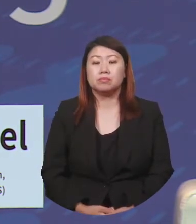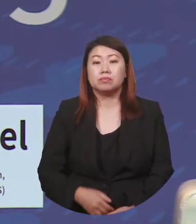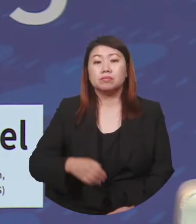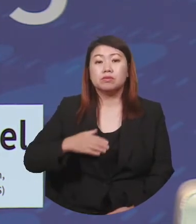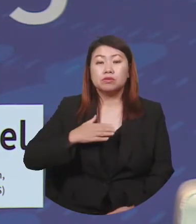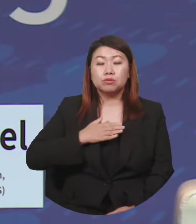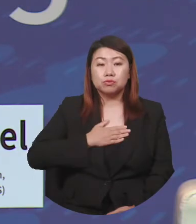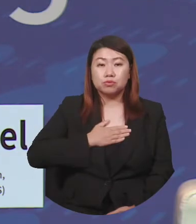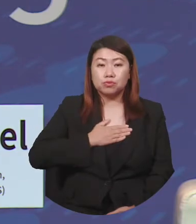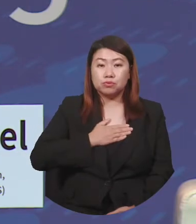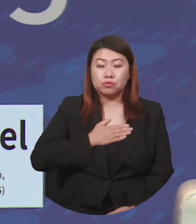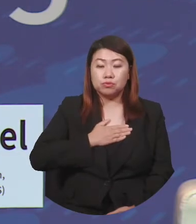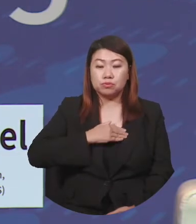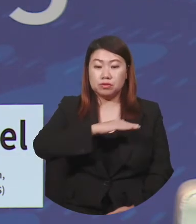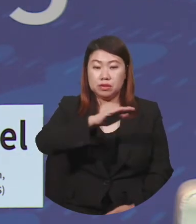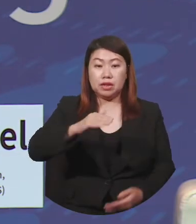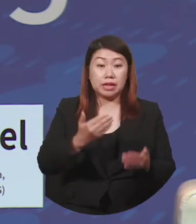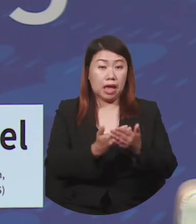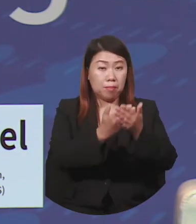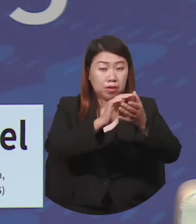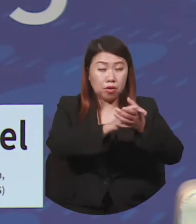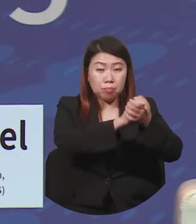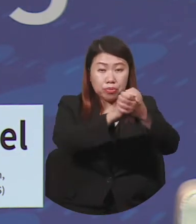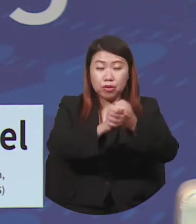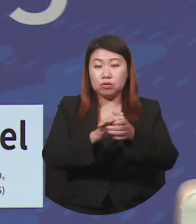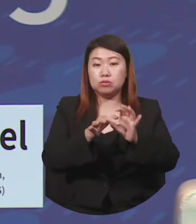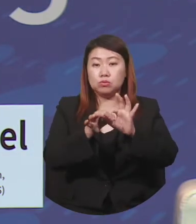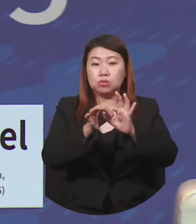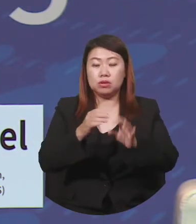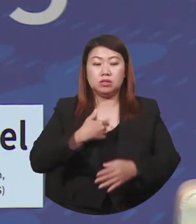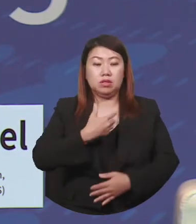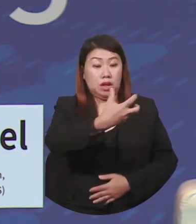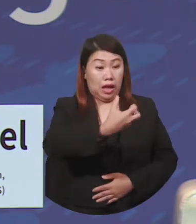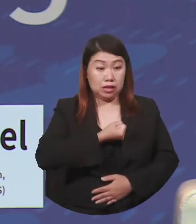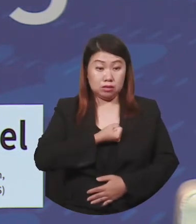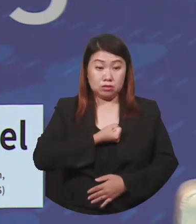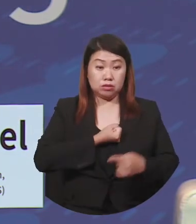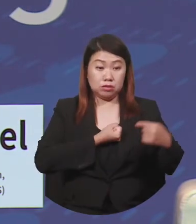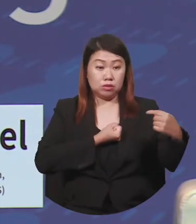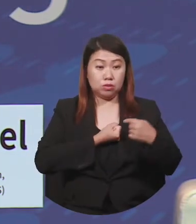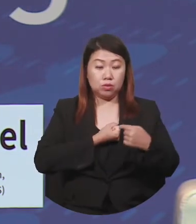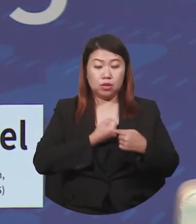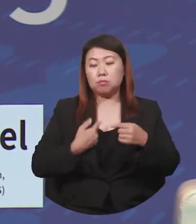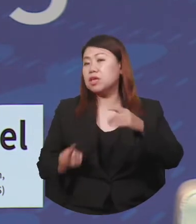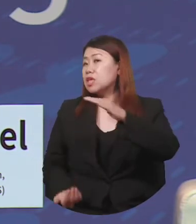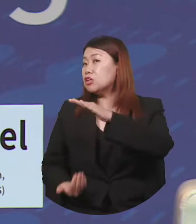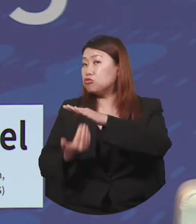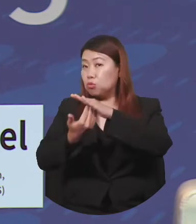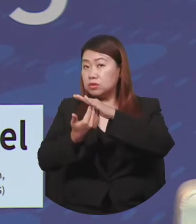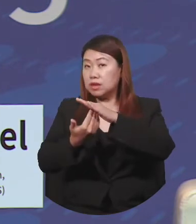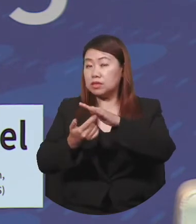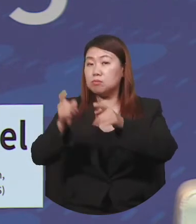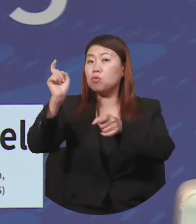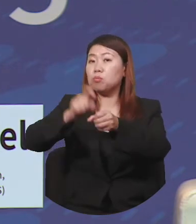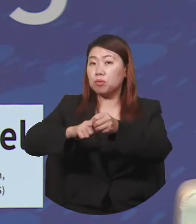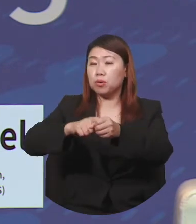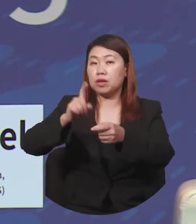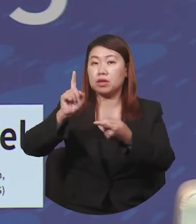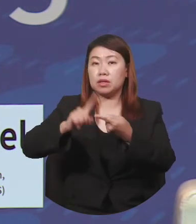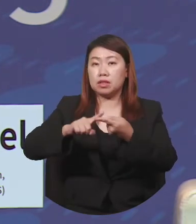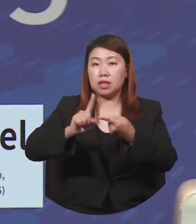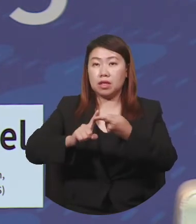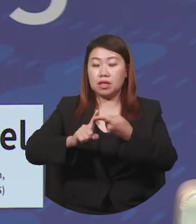I think we also know that we can't afford just to focus on one topic, for example, inequality within one